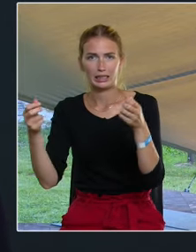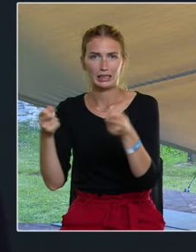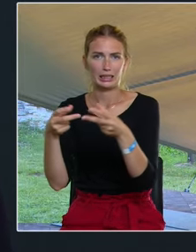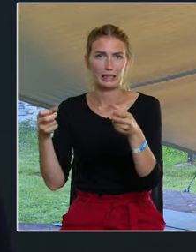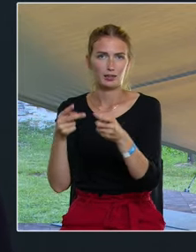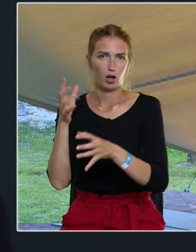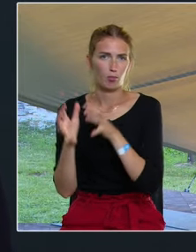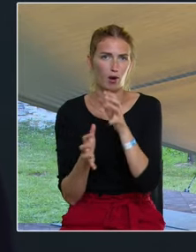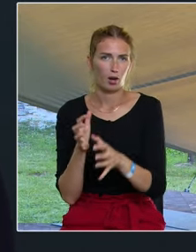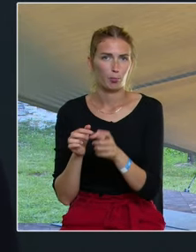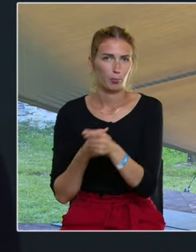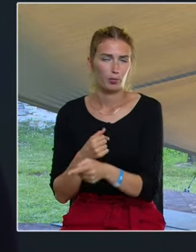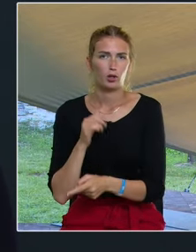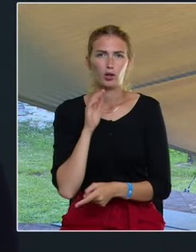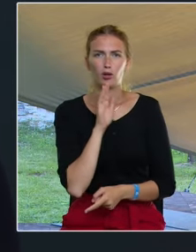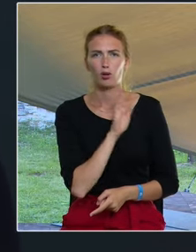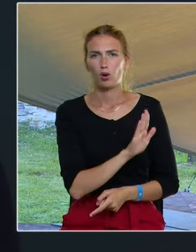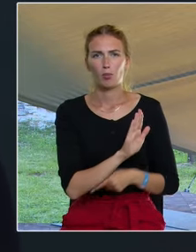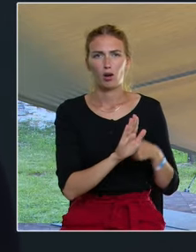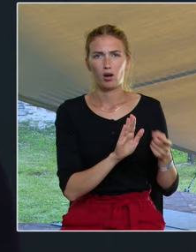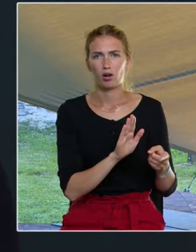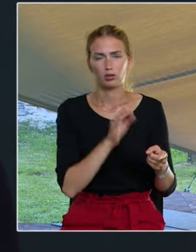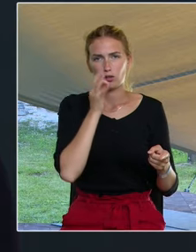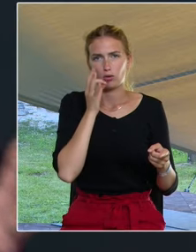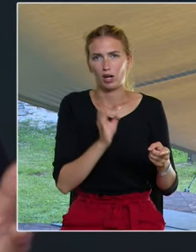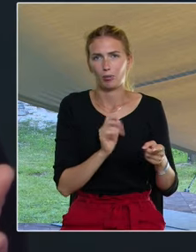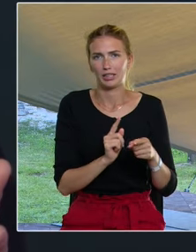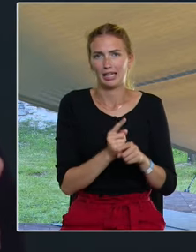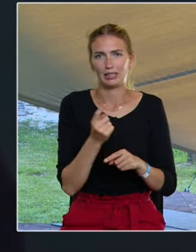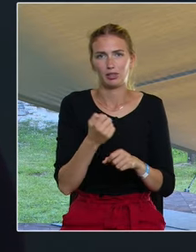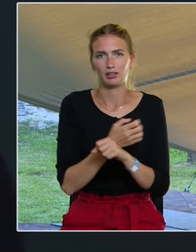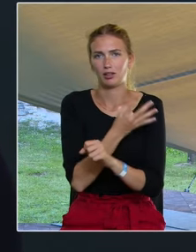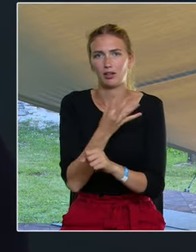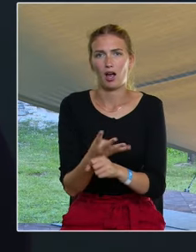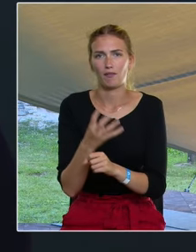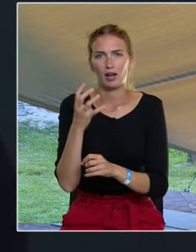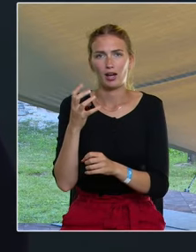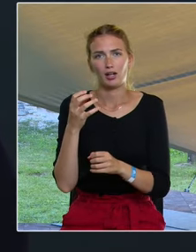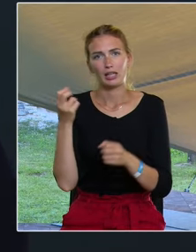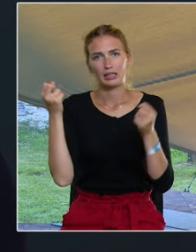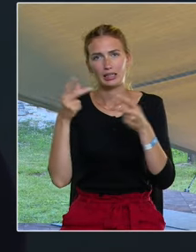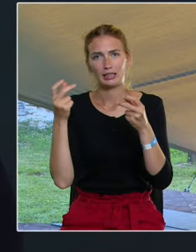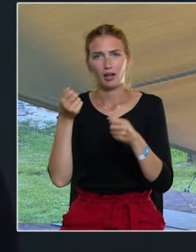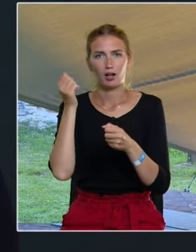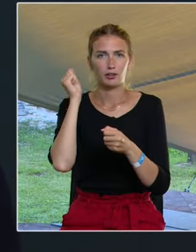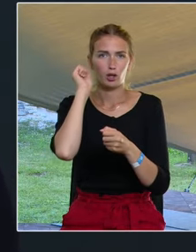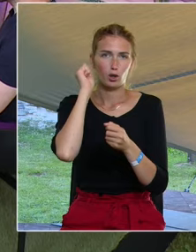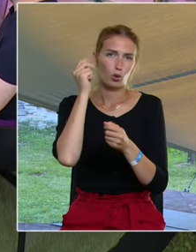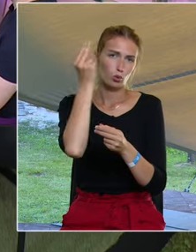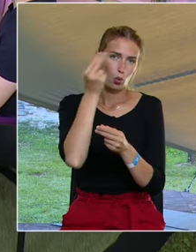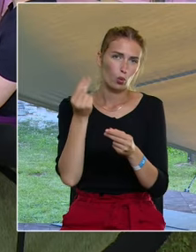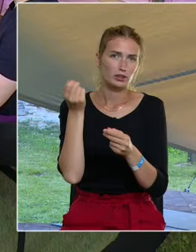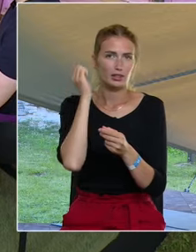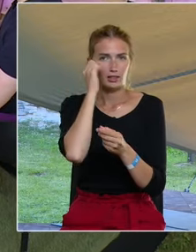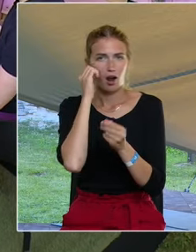creation. So what's your kind of venue in building the first Scandinavian digital art gallery, Nifrost? No, I